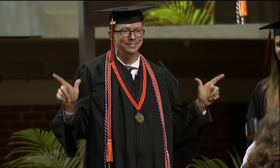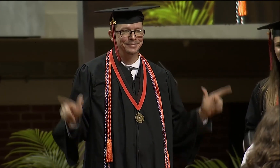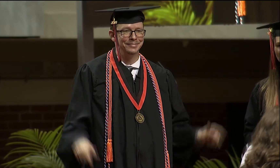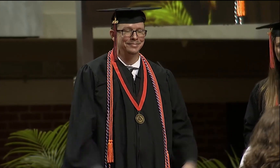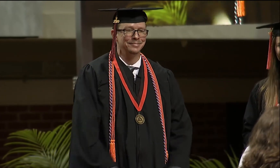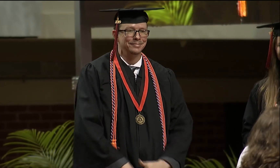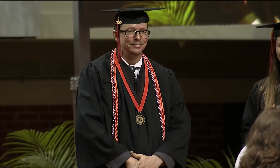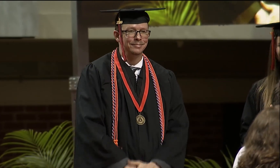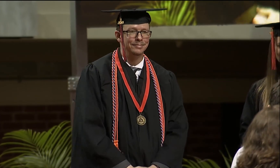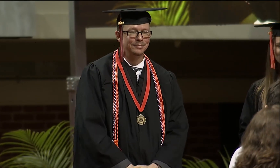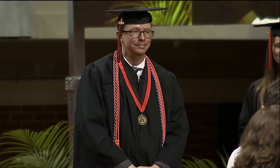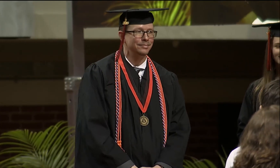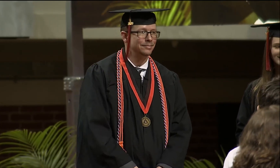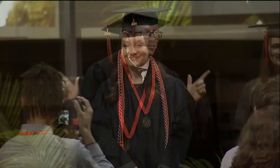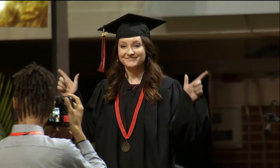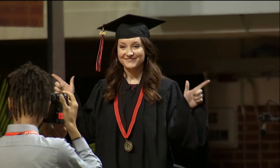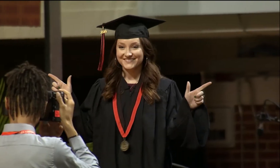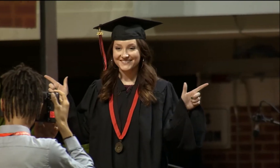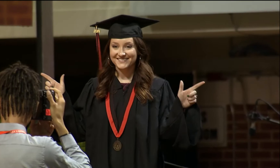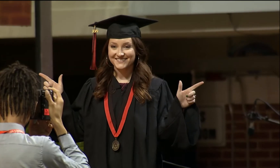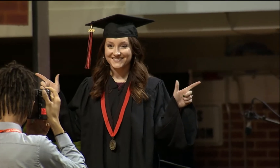Jason Bacon Chambliss.